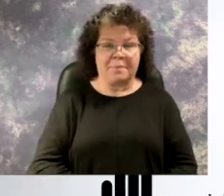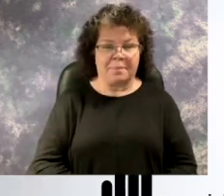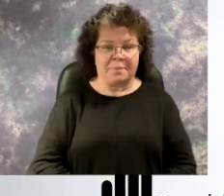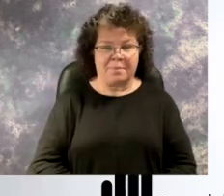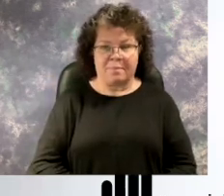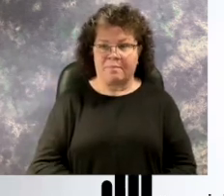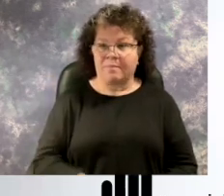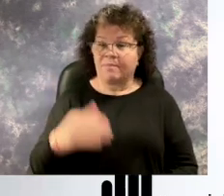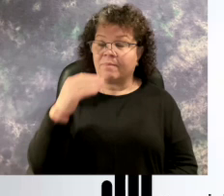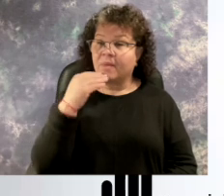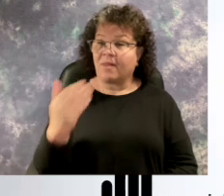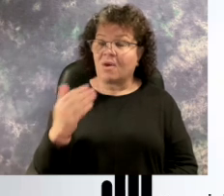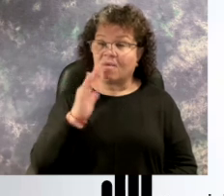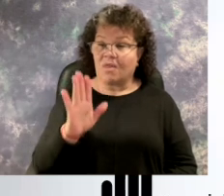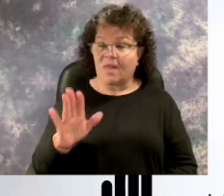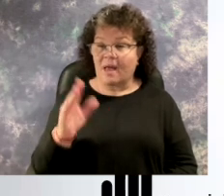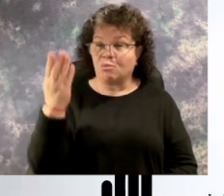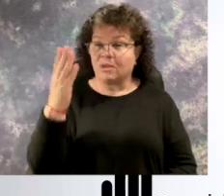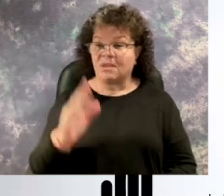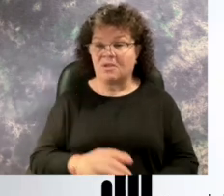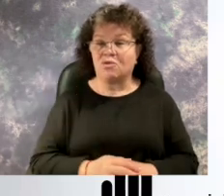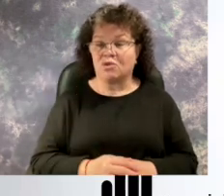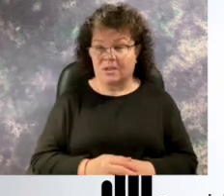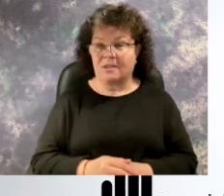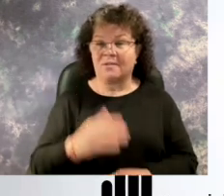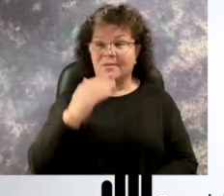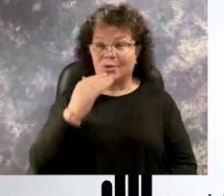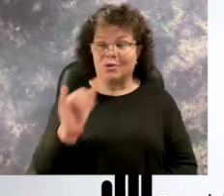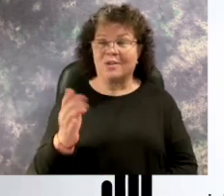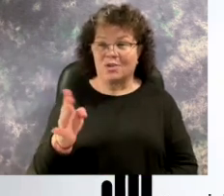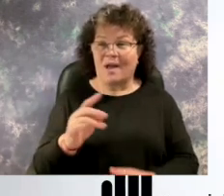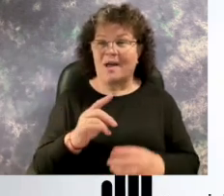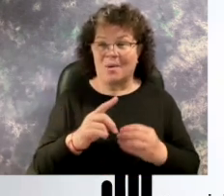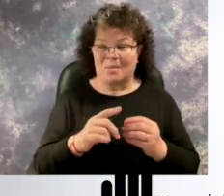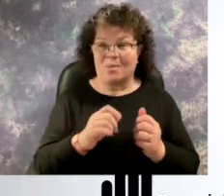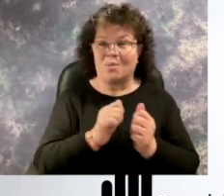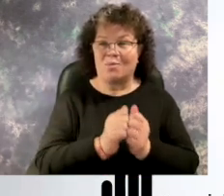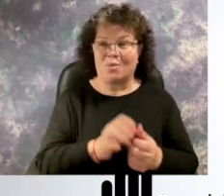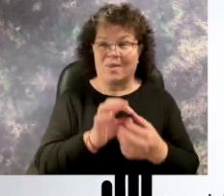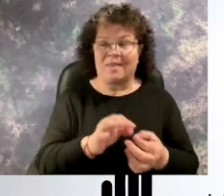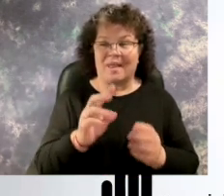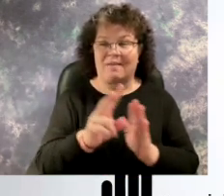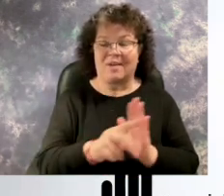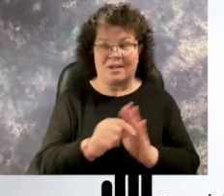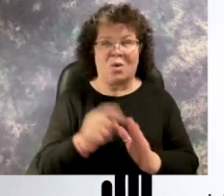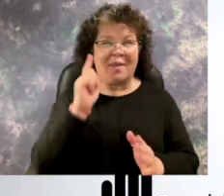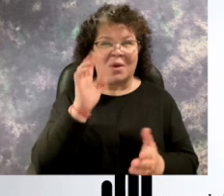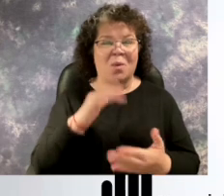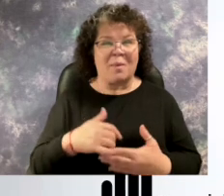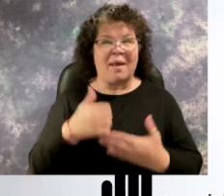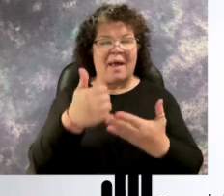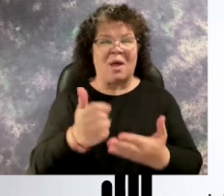Thank you, Stephanie, for that presentation, and well, good job on the video. I'm sure it'll be a helpful resource for